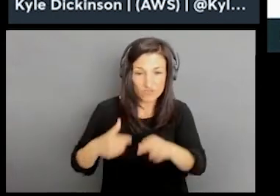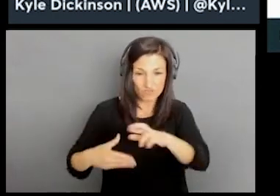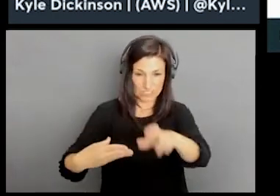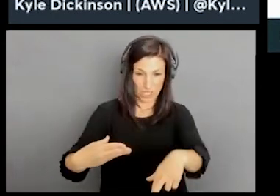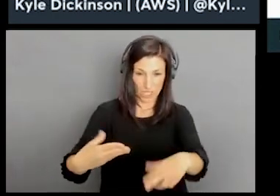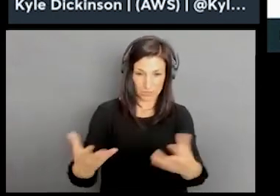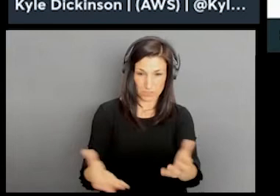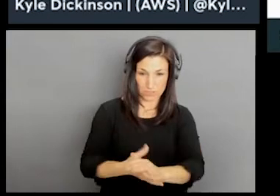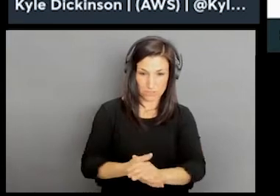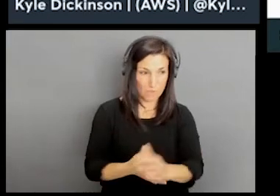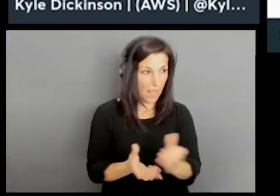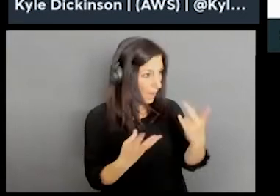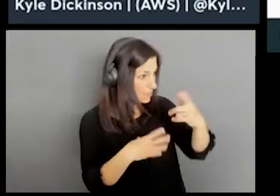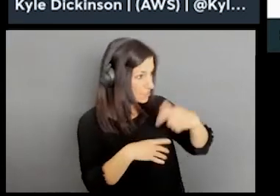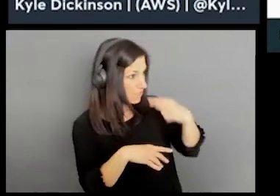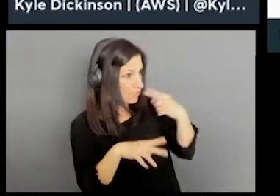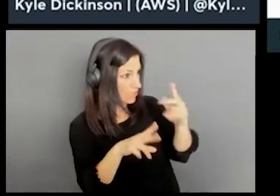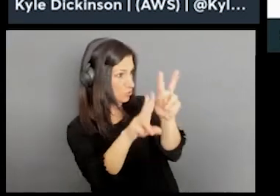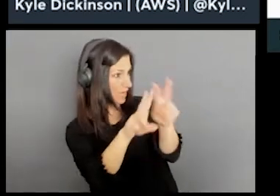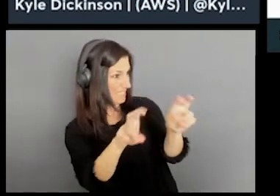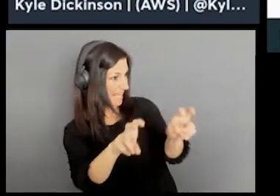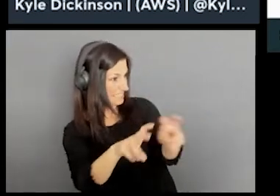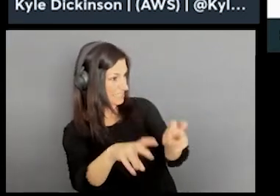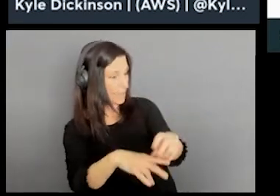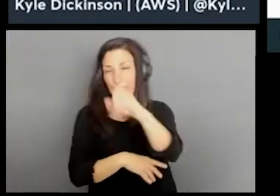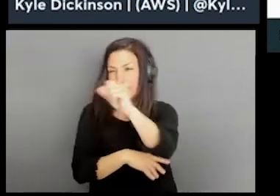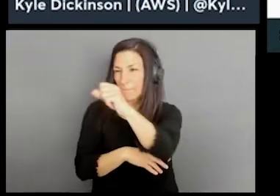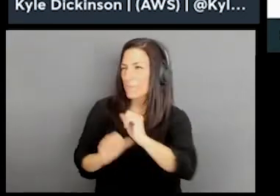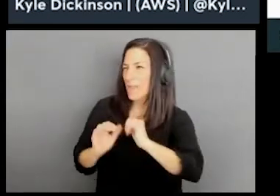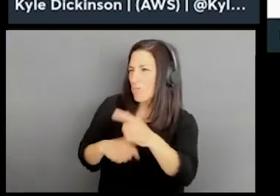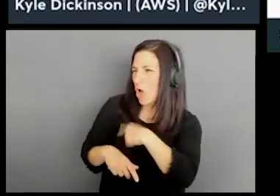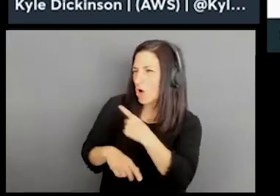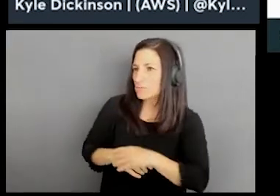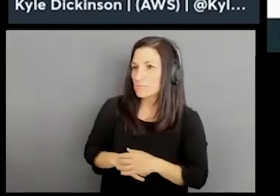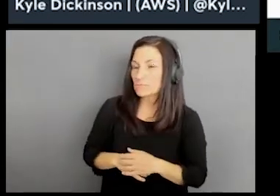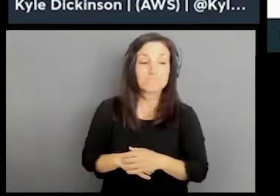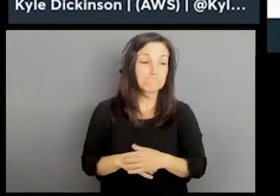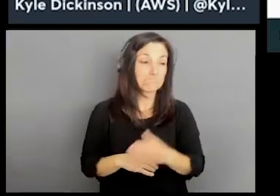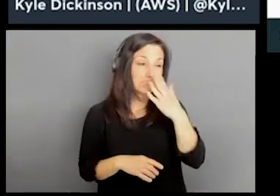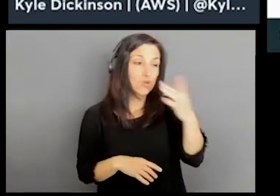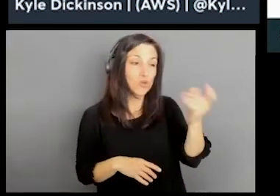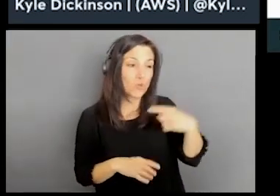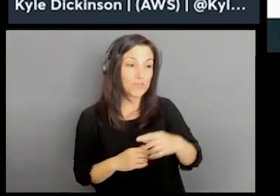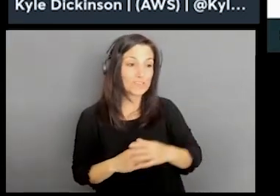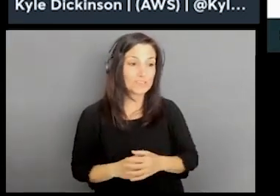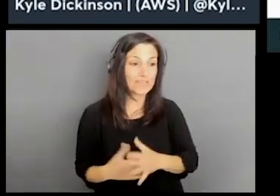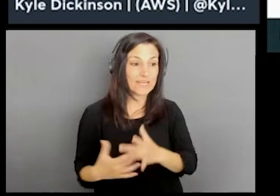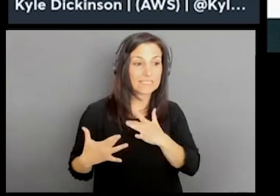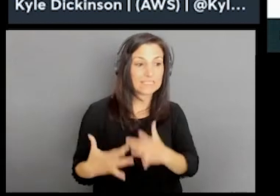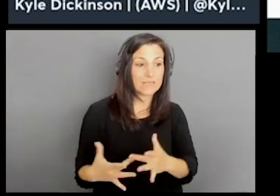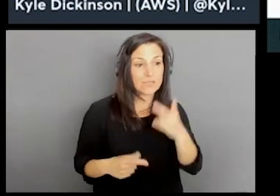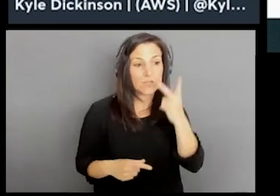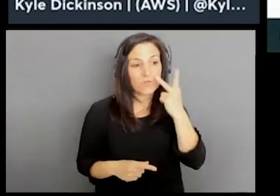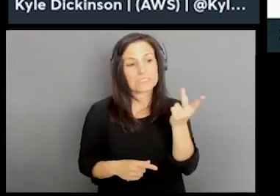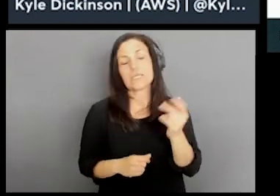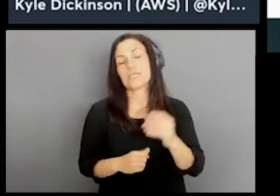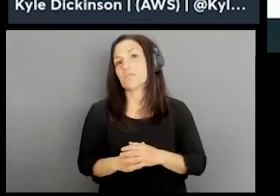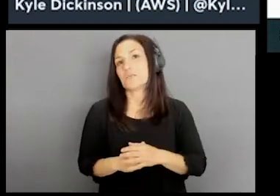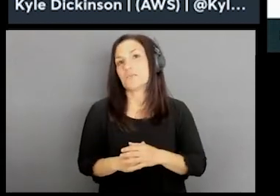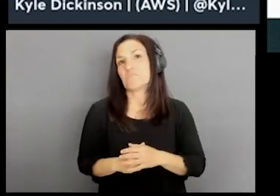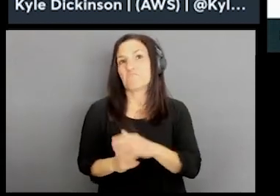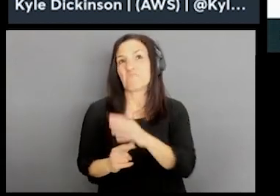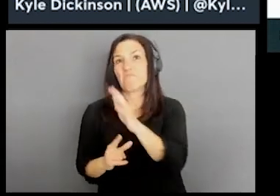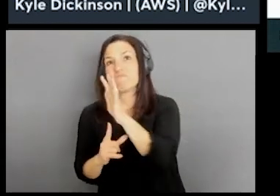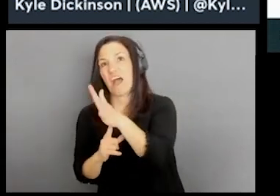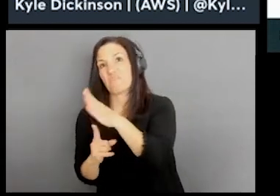assess? Yeah, so usually we see, that's a very good question. Usually we see anytime from 5 minutes to maybe 20 minutes, depending on